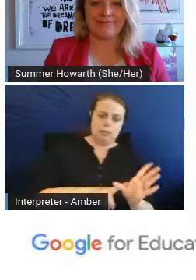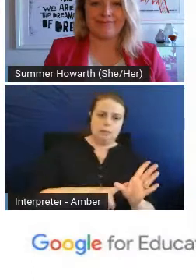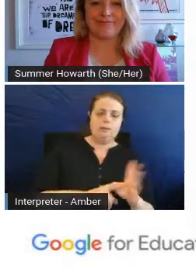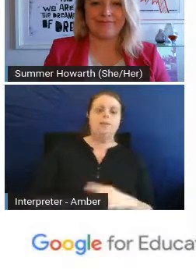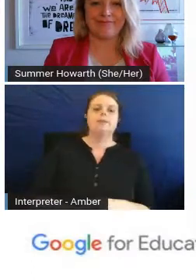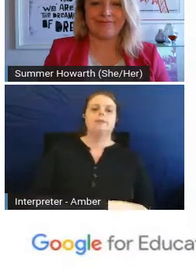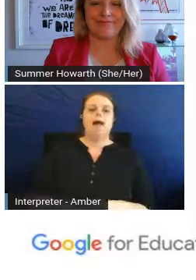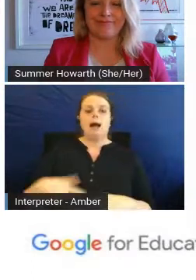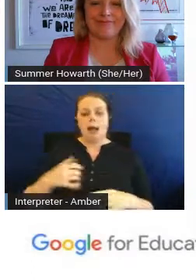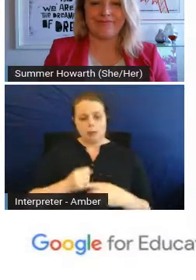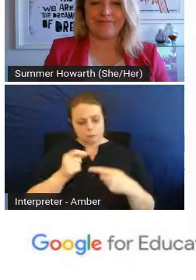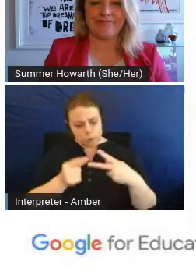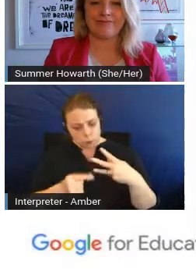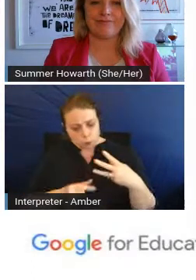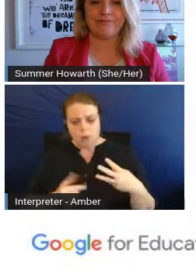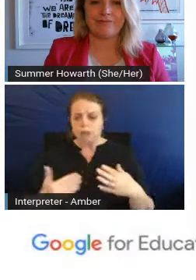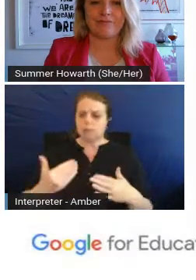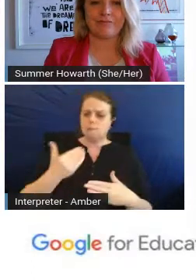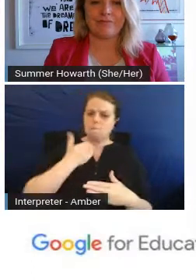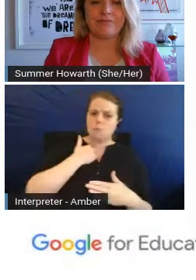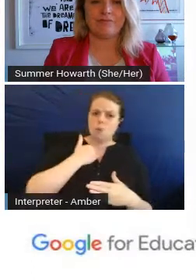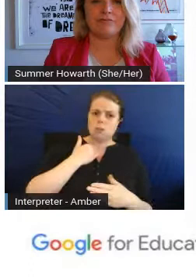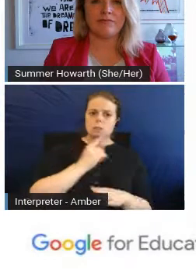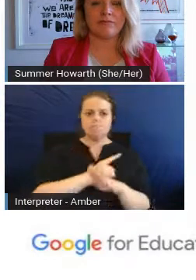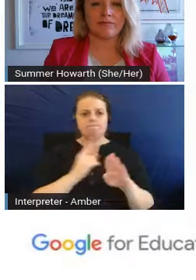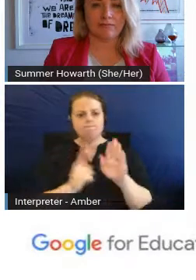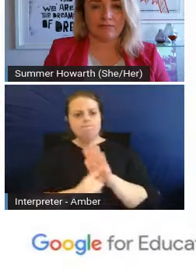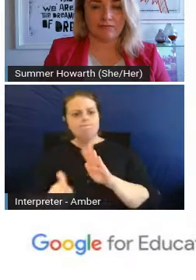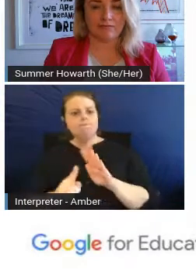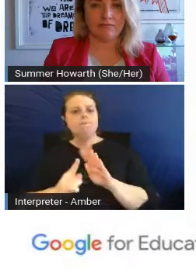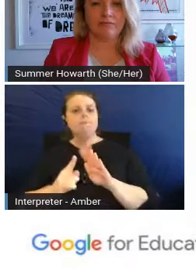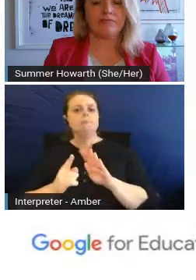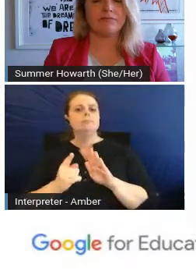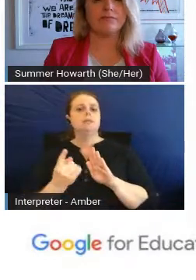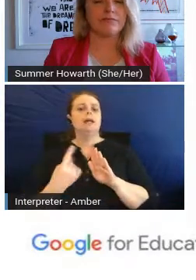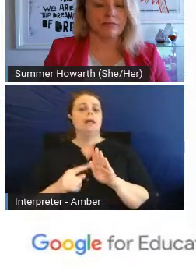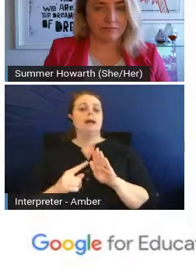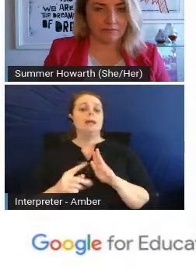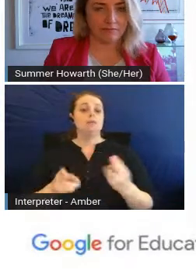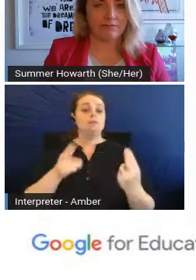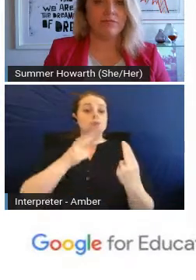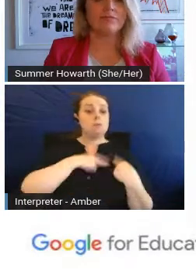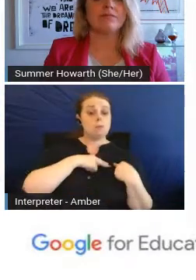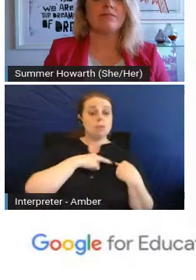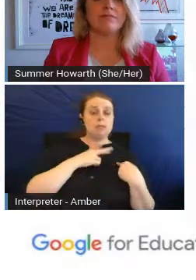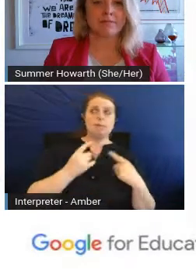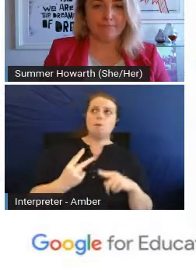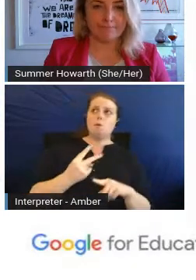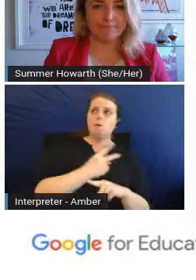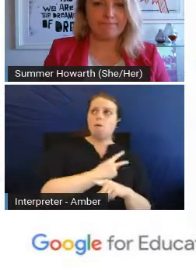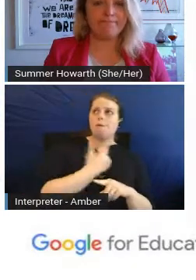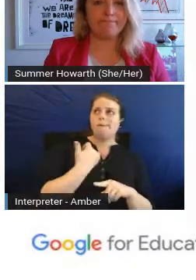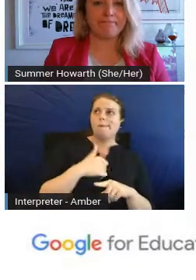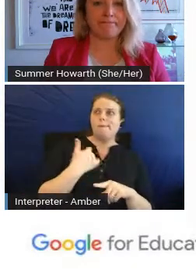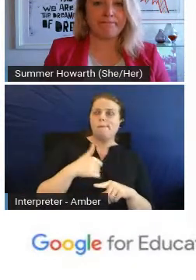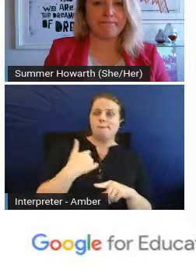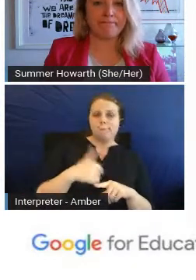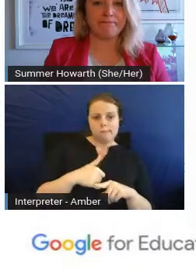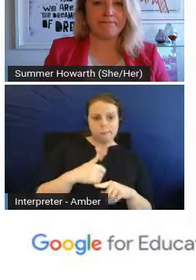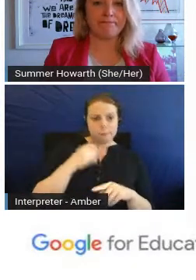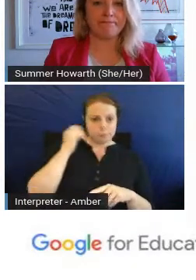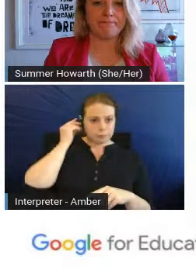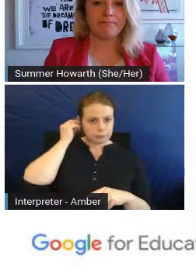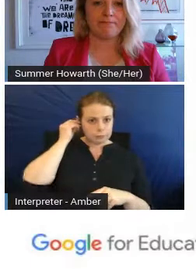and voice. And in the case of reflection, have responsibility over their learning. I've just done something